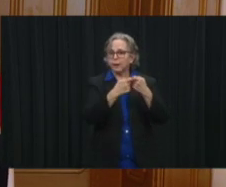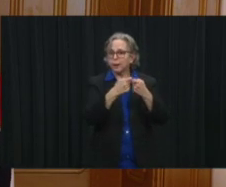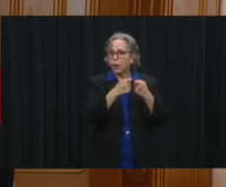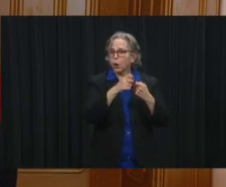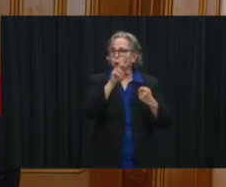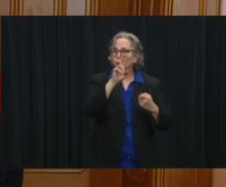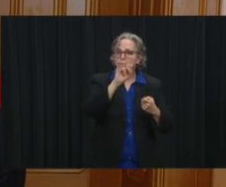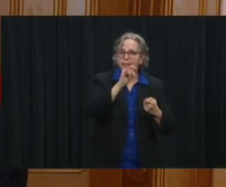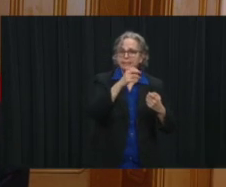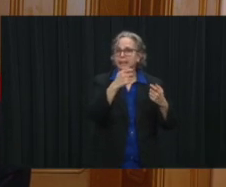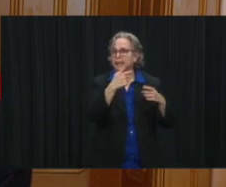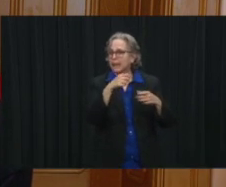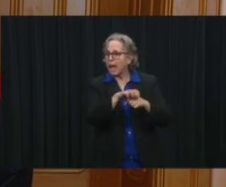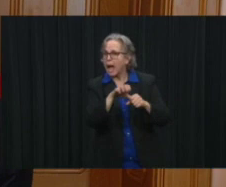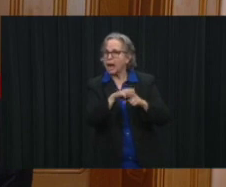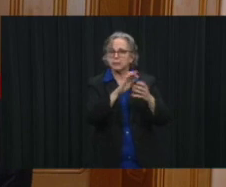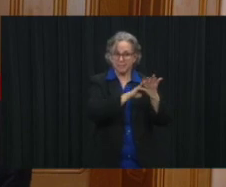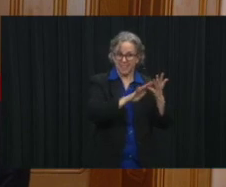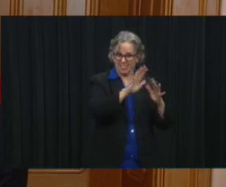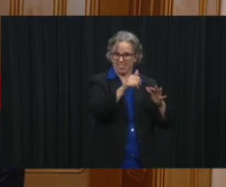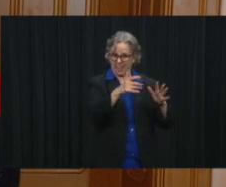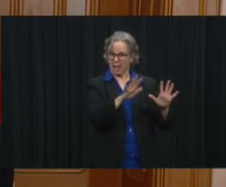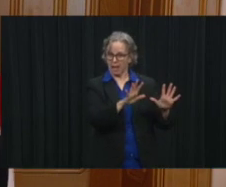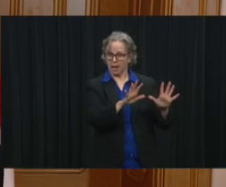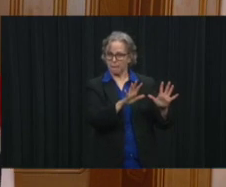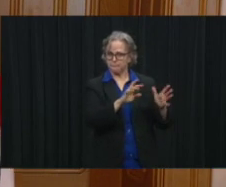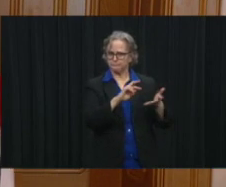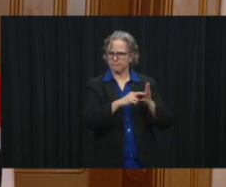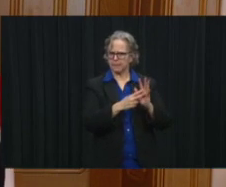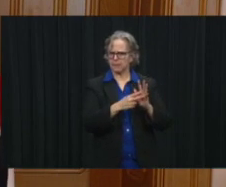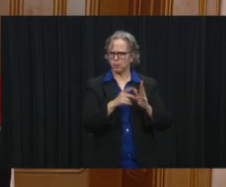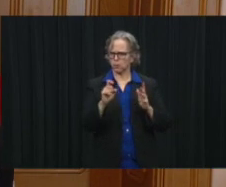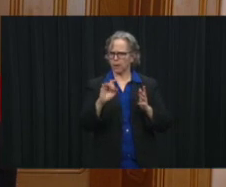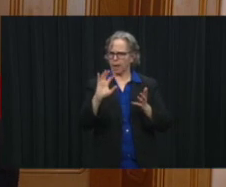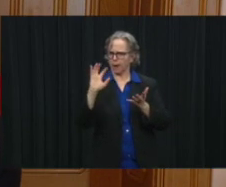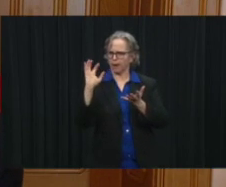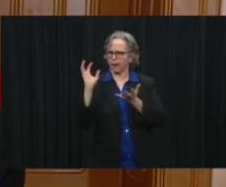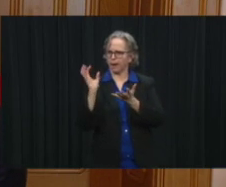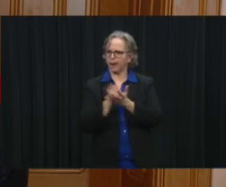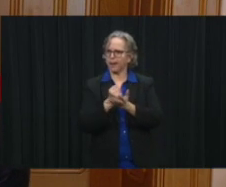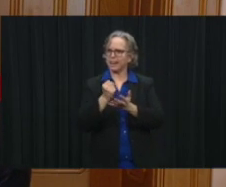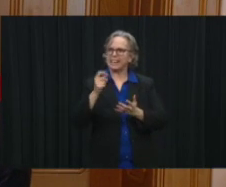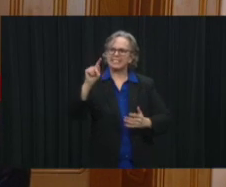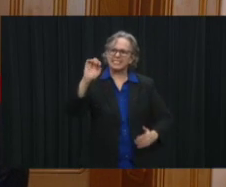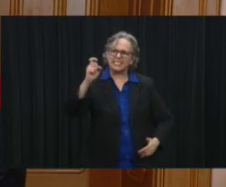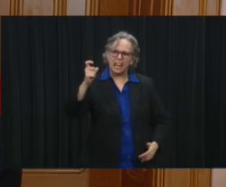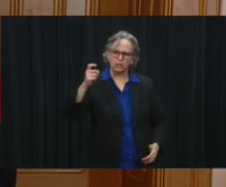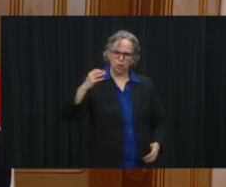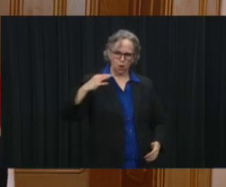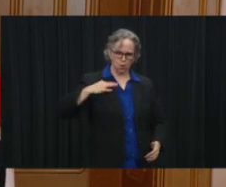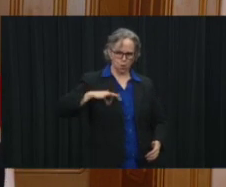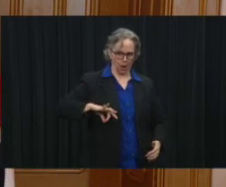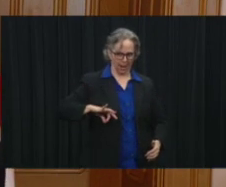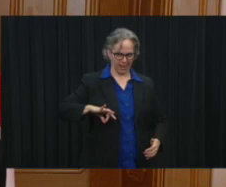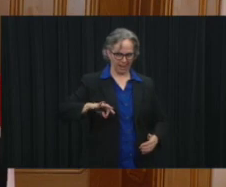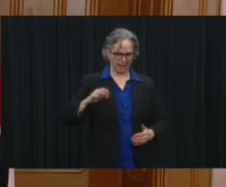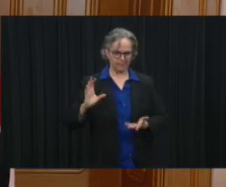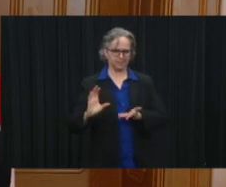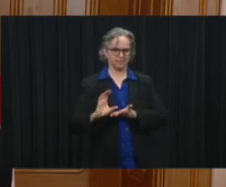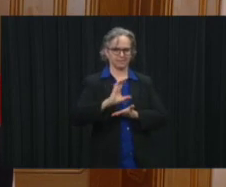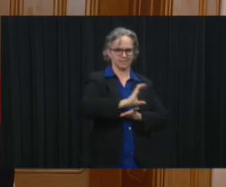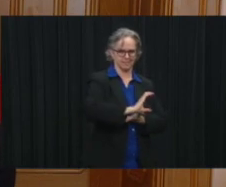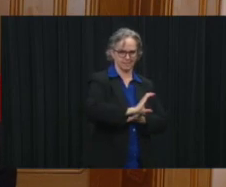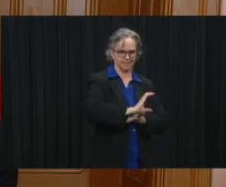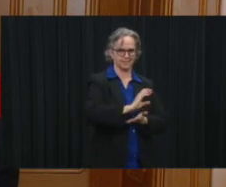all employers, you're eligible for other loans too. These would be more market rate loans. If you can't get a loan from your commercial